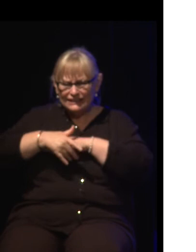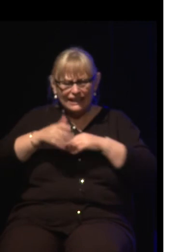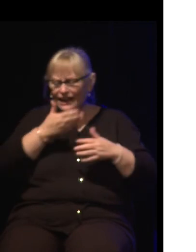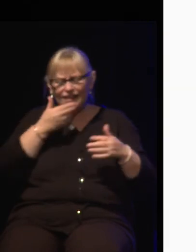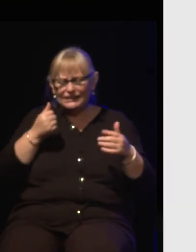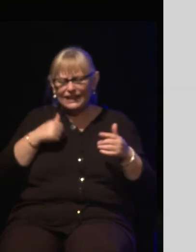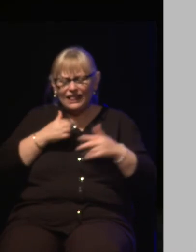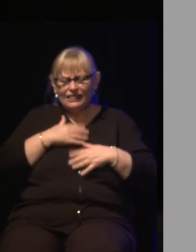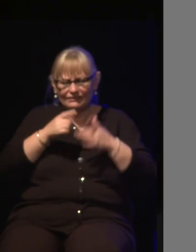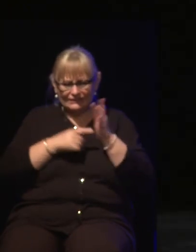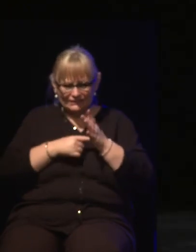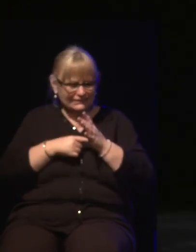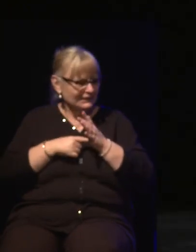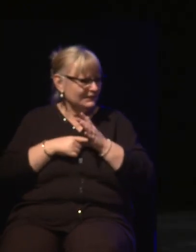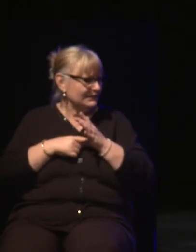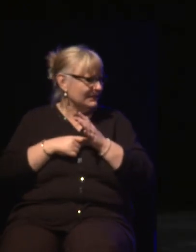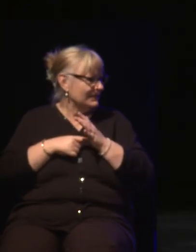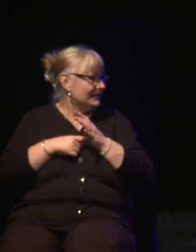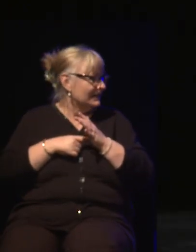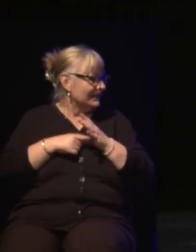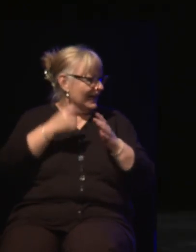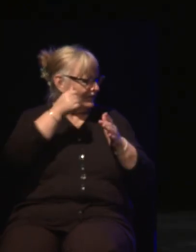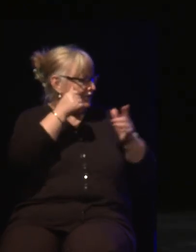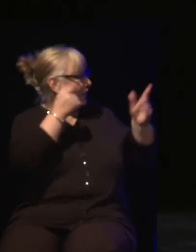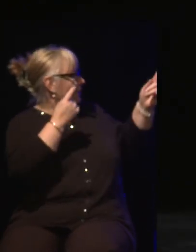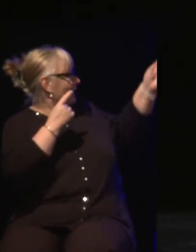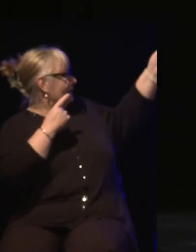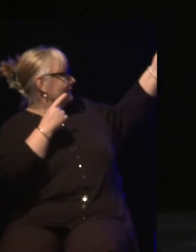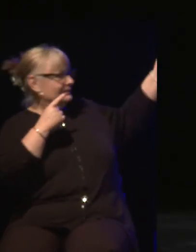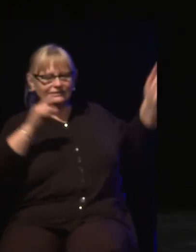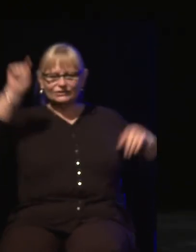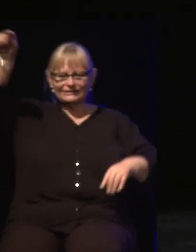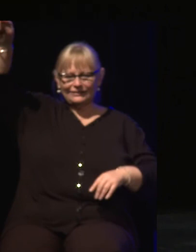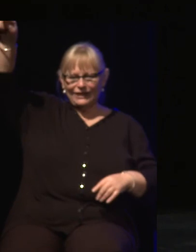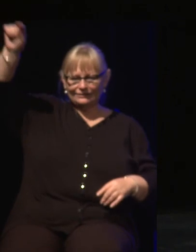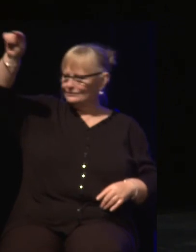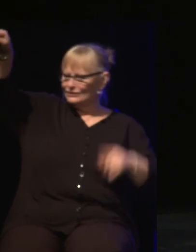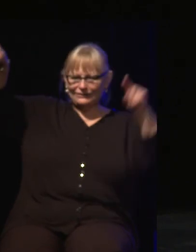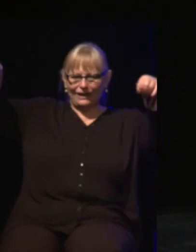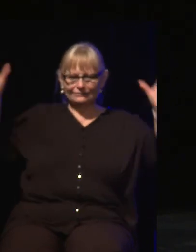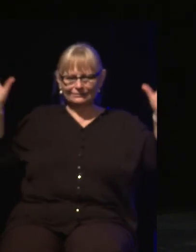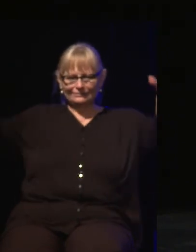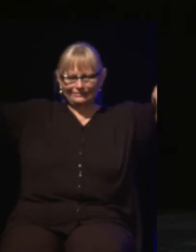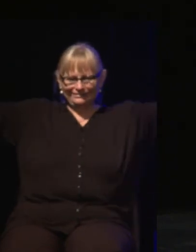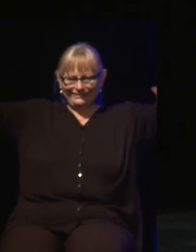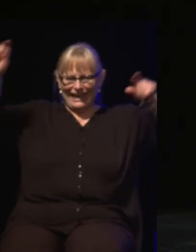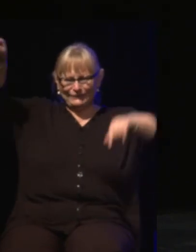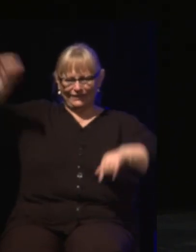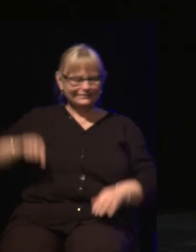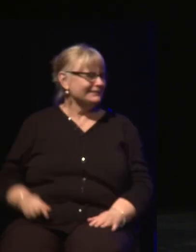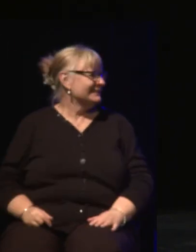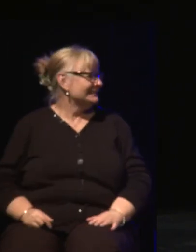it. Probably recognize this one, right? I hope, please. It's right outside.